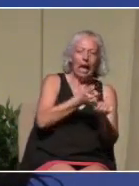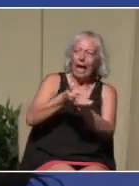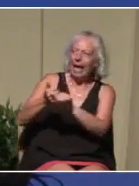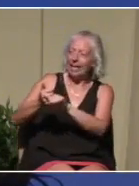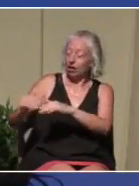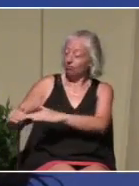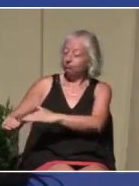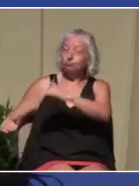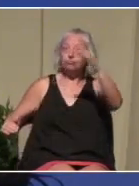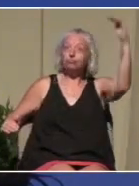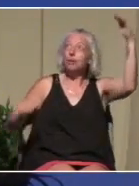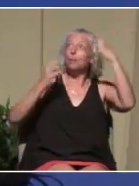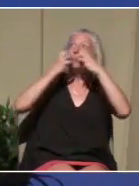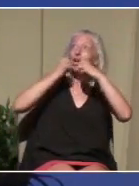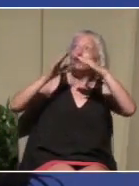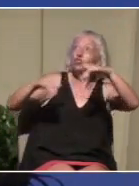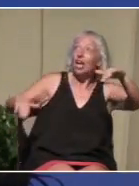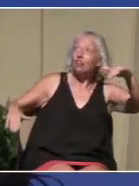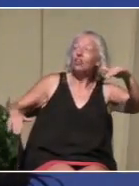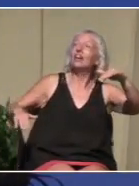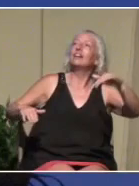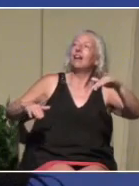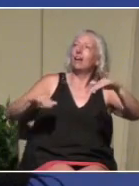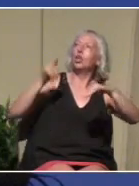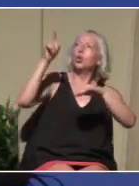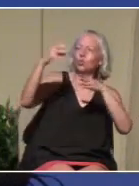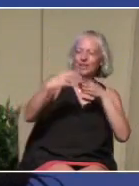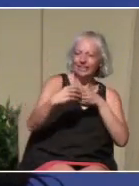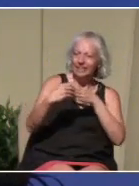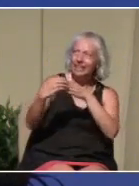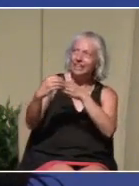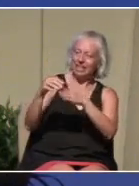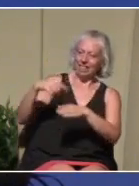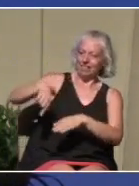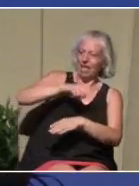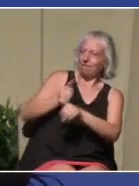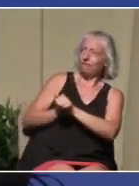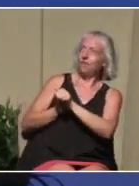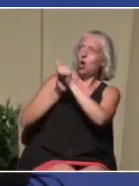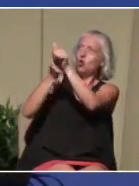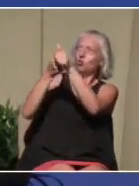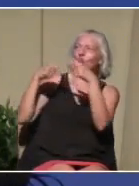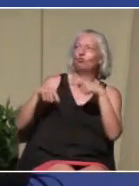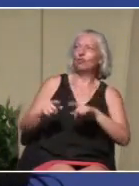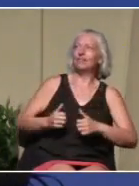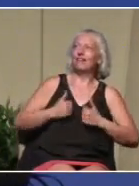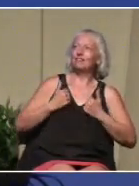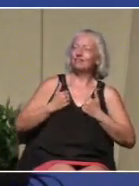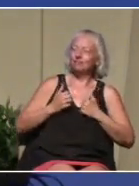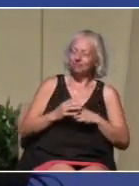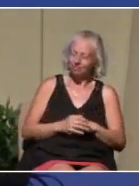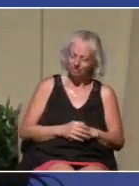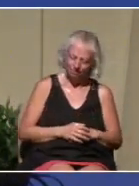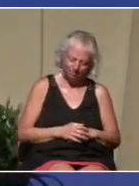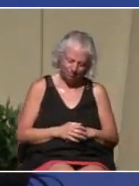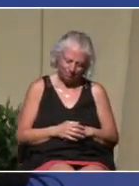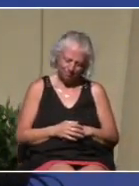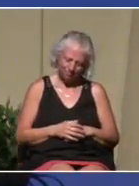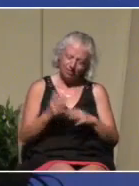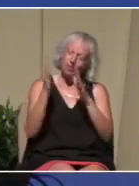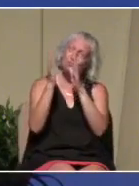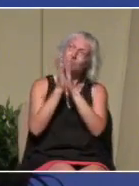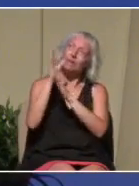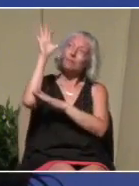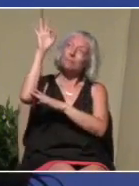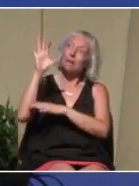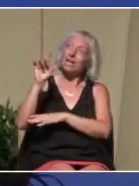would be led by you and would follow you throughout their lives. Lord, we pray for Pastor Tom as he brings the sermon to